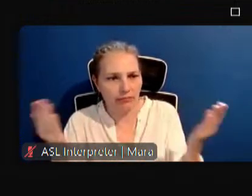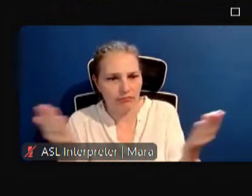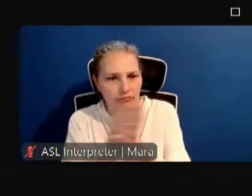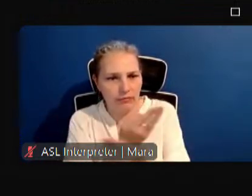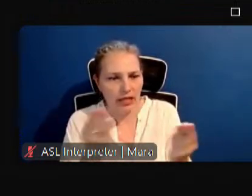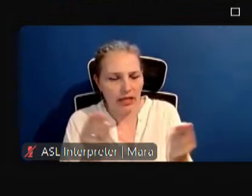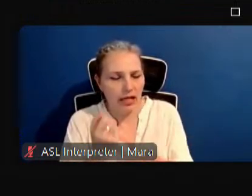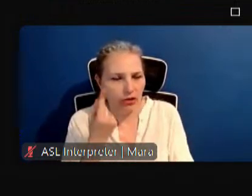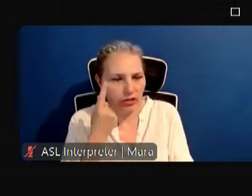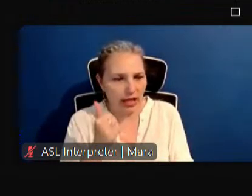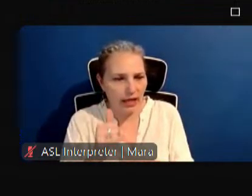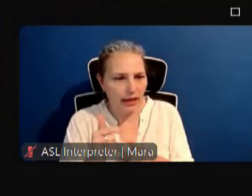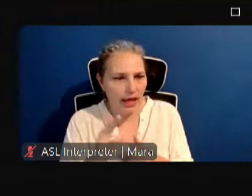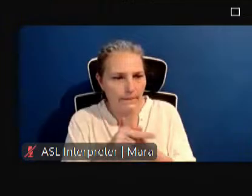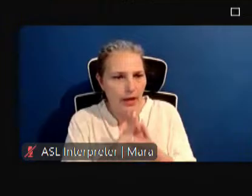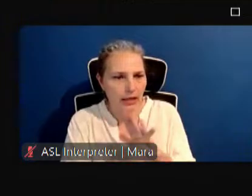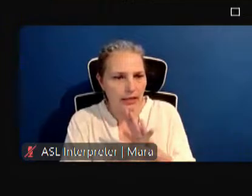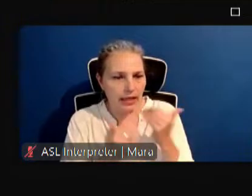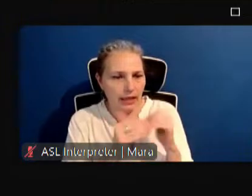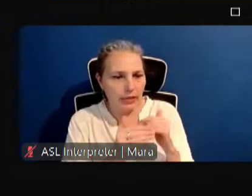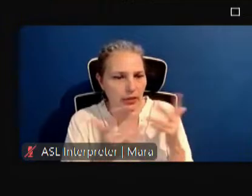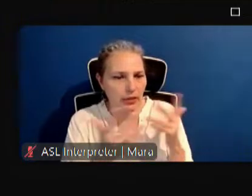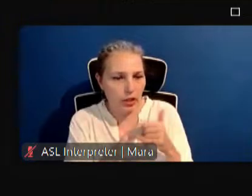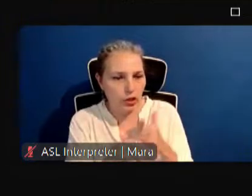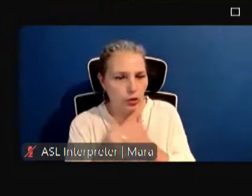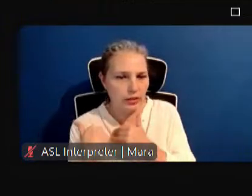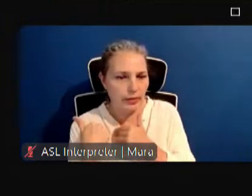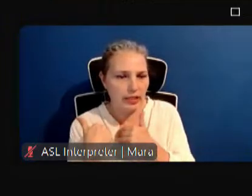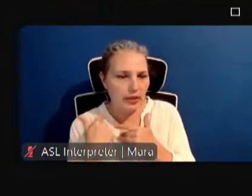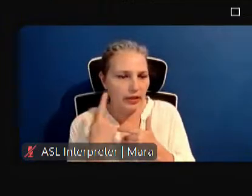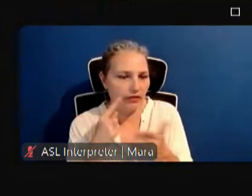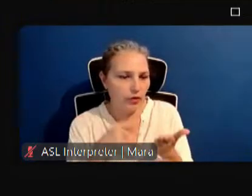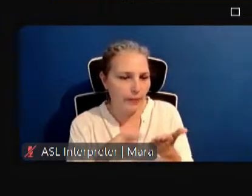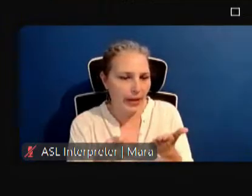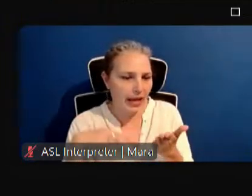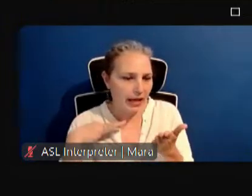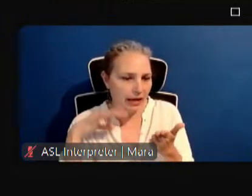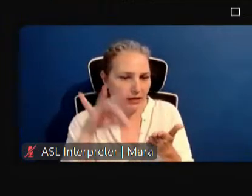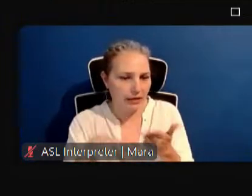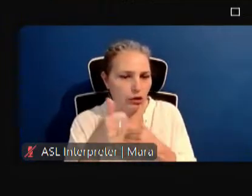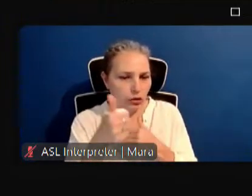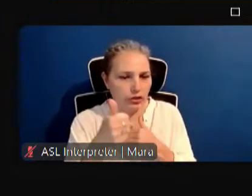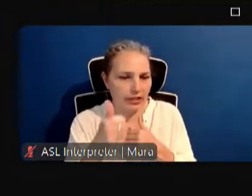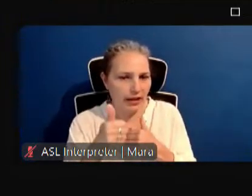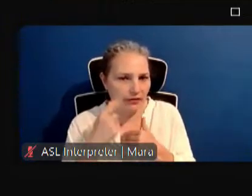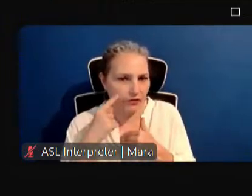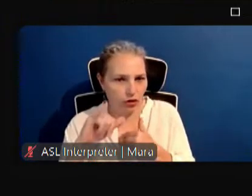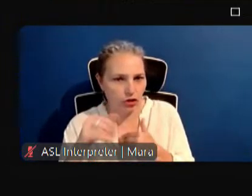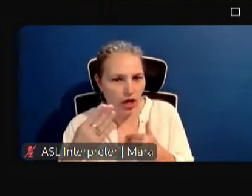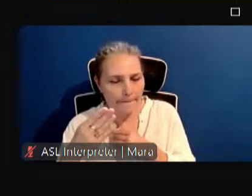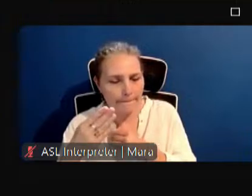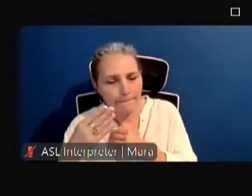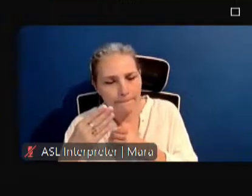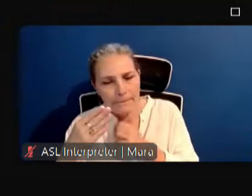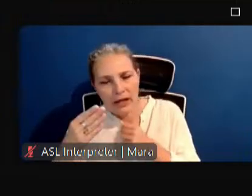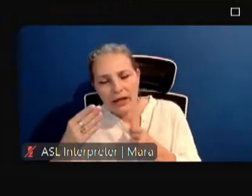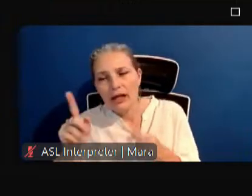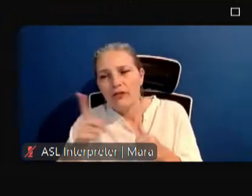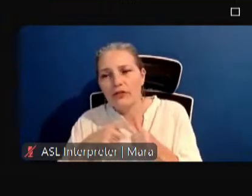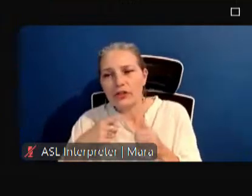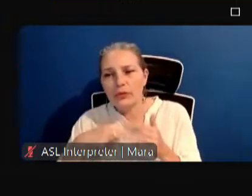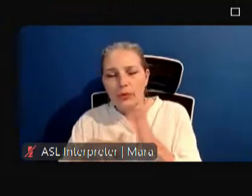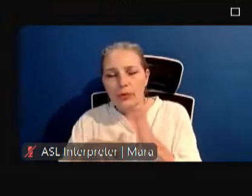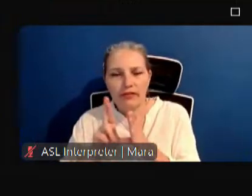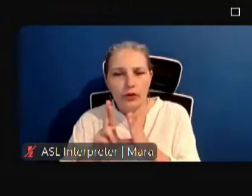policy limits and what you may be responsible for when it comes to paying out of pocket for a job. So first, let's briefly review the